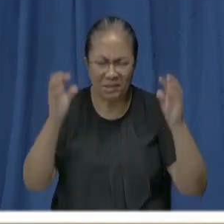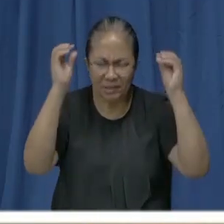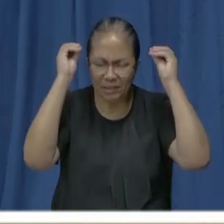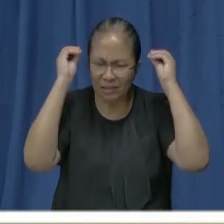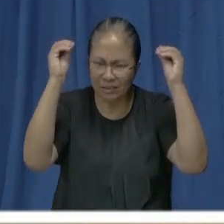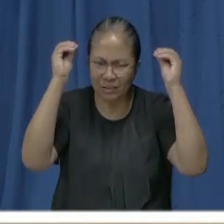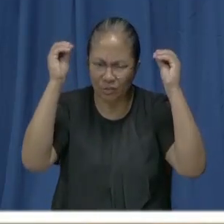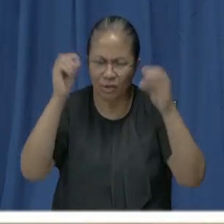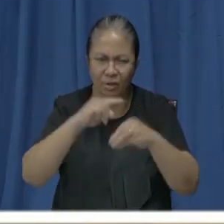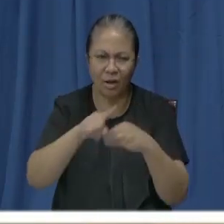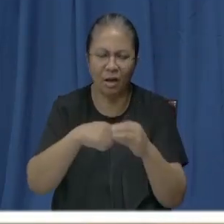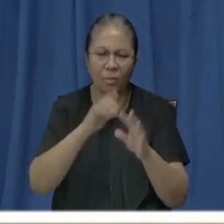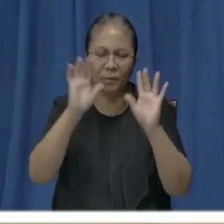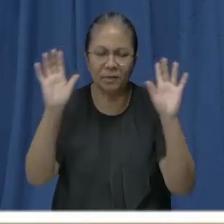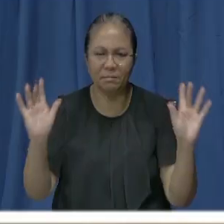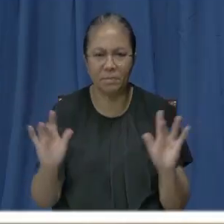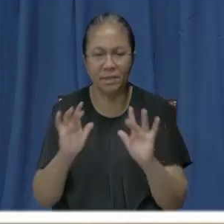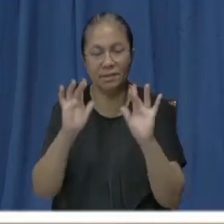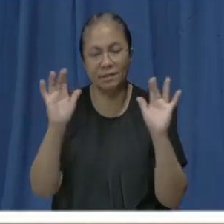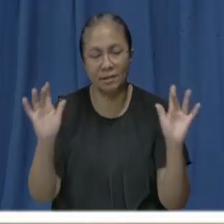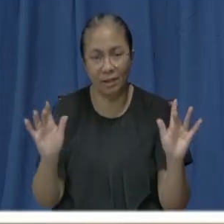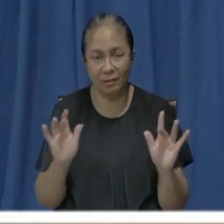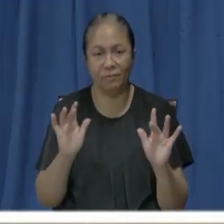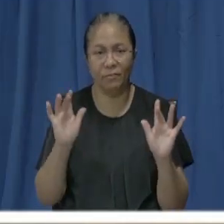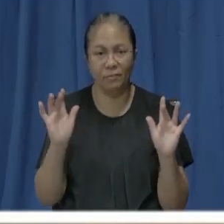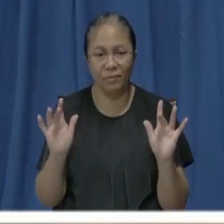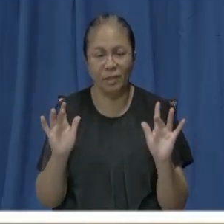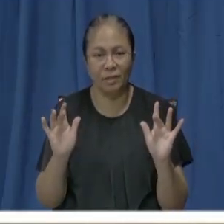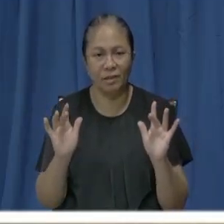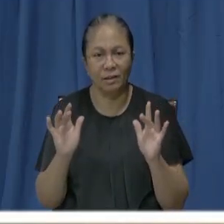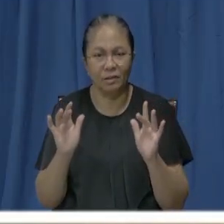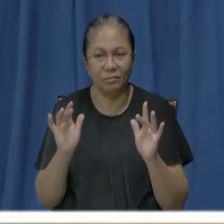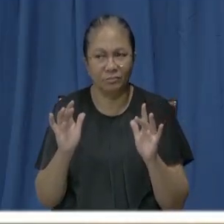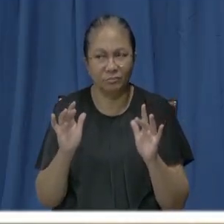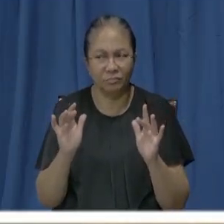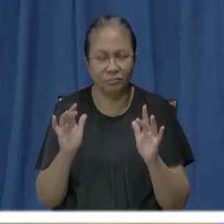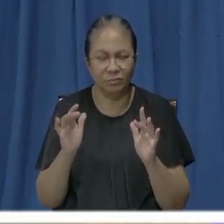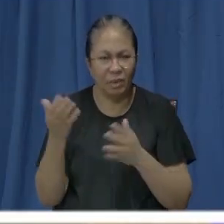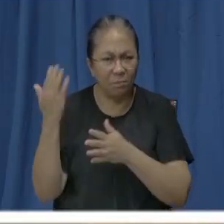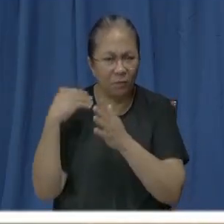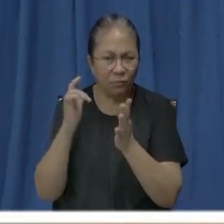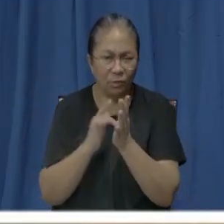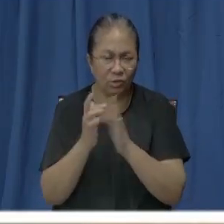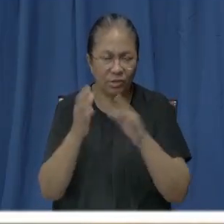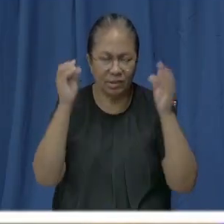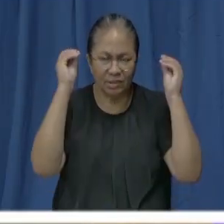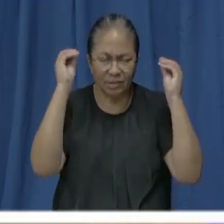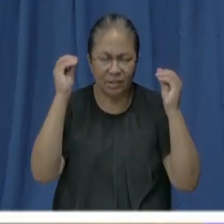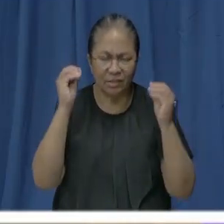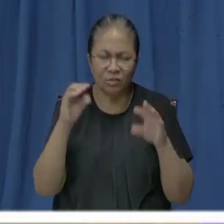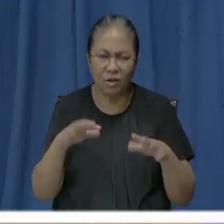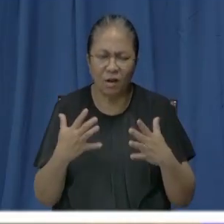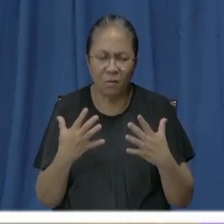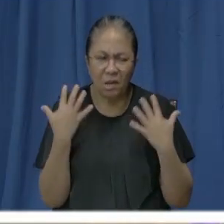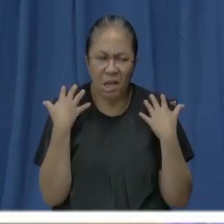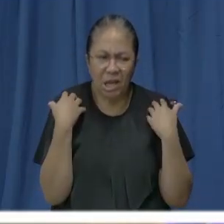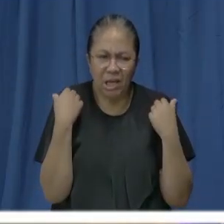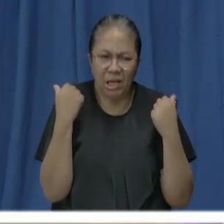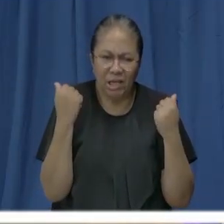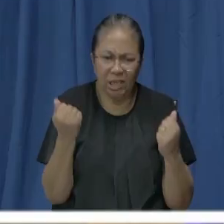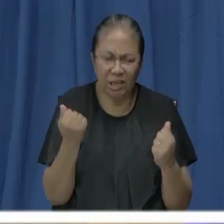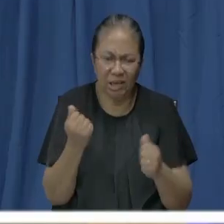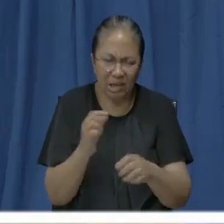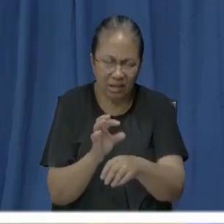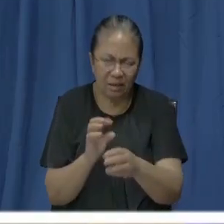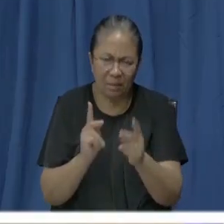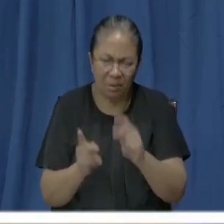time. He had done some things on mercy with the healing of lepers and